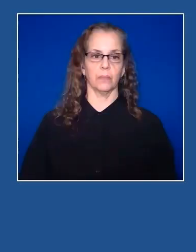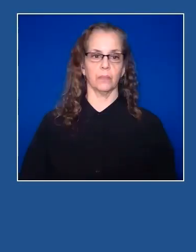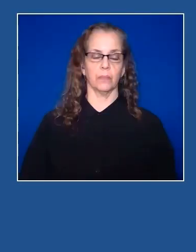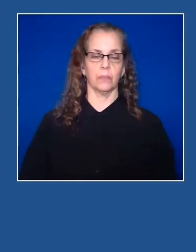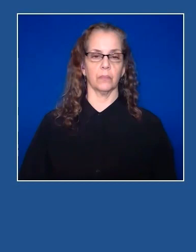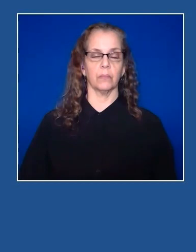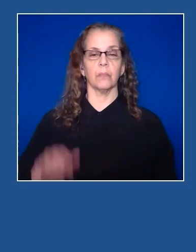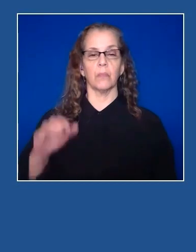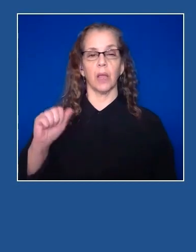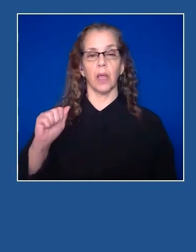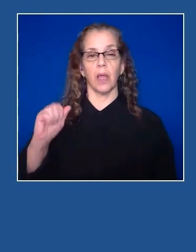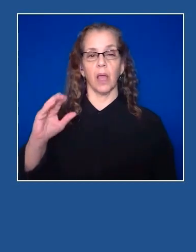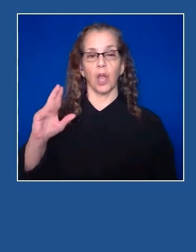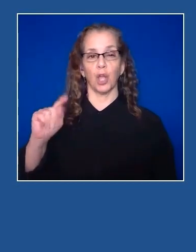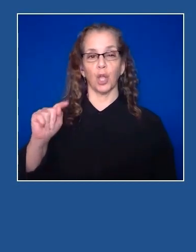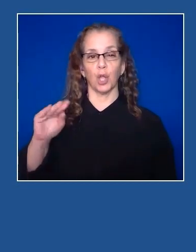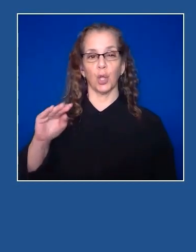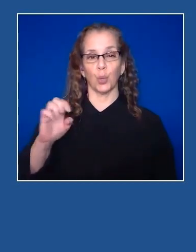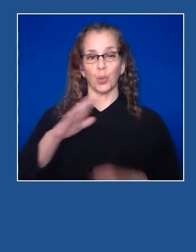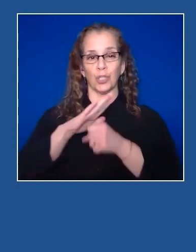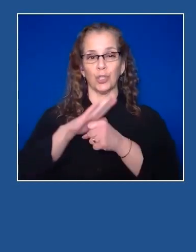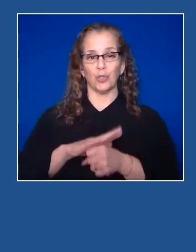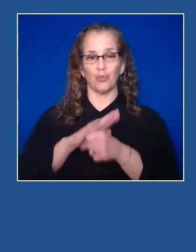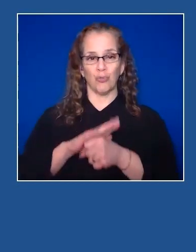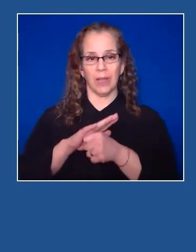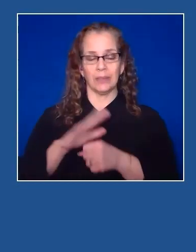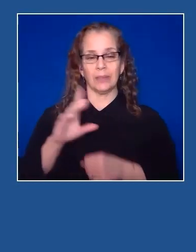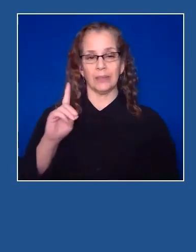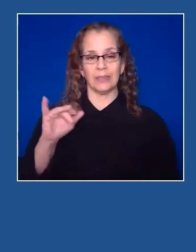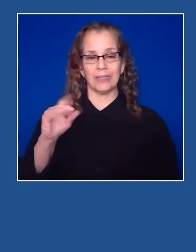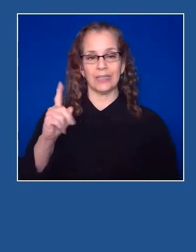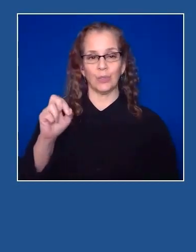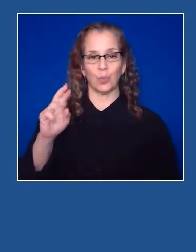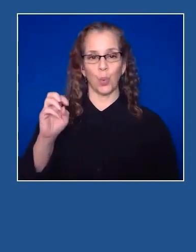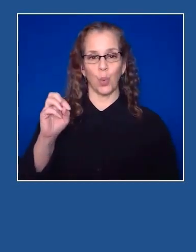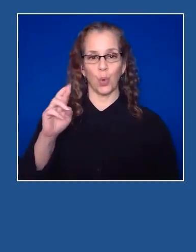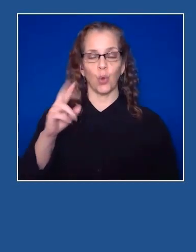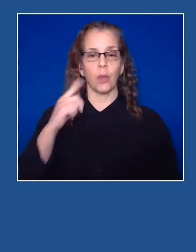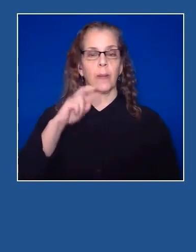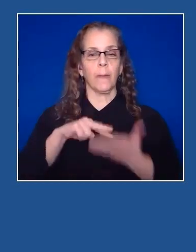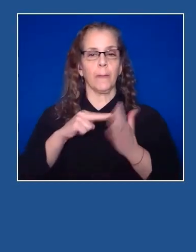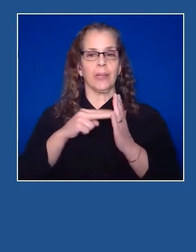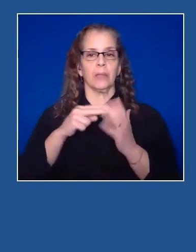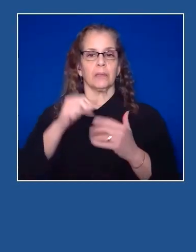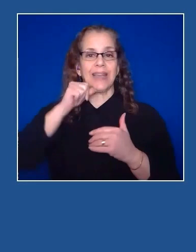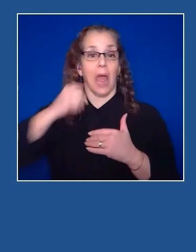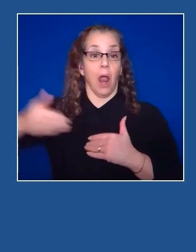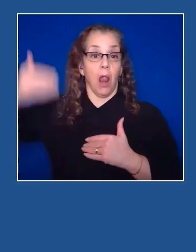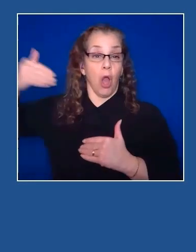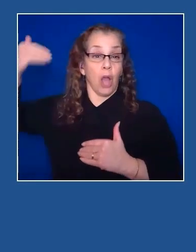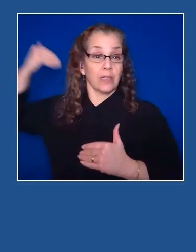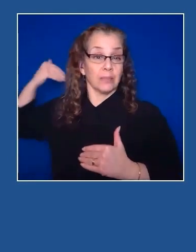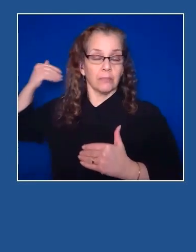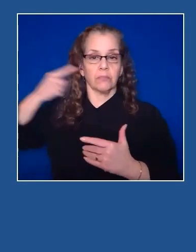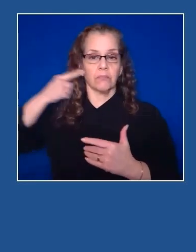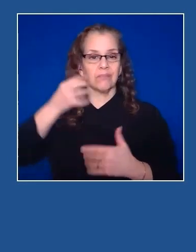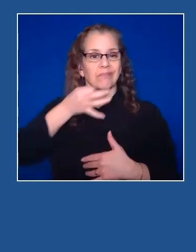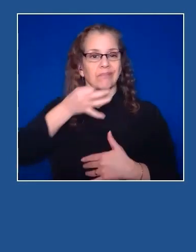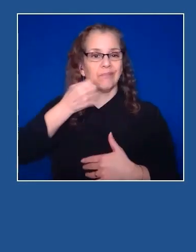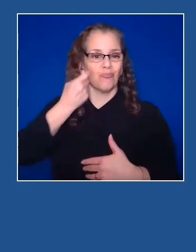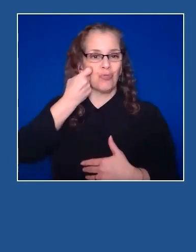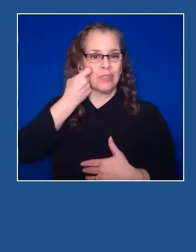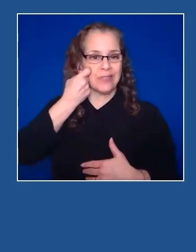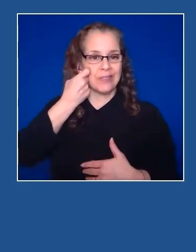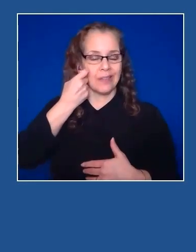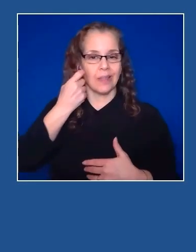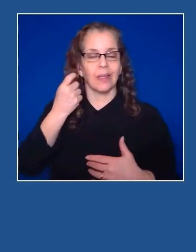not so long since the traumatic event, okay? And if it's not so long, the person has to be long time